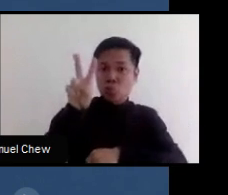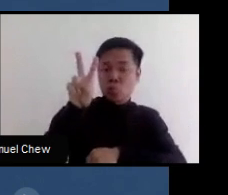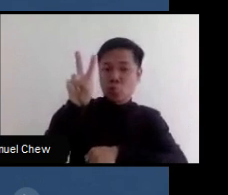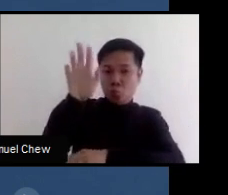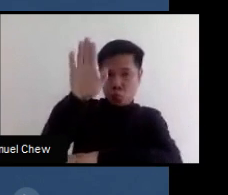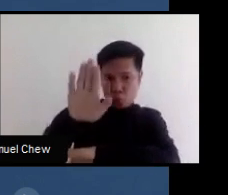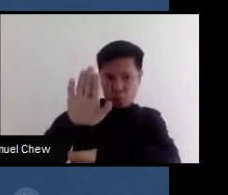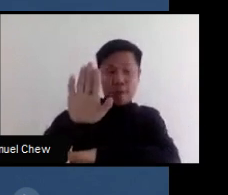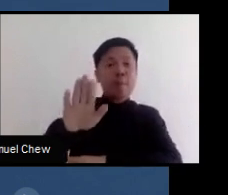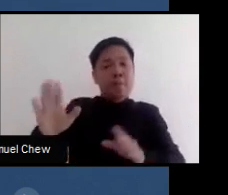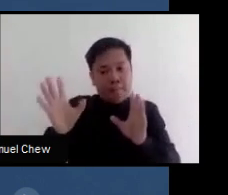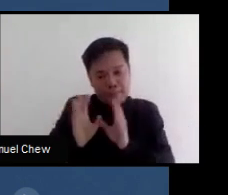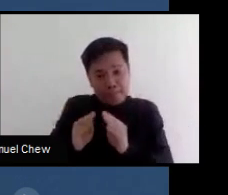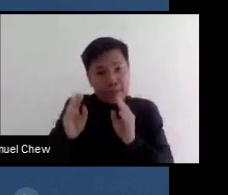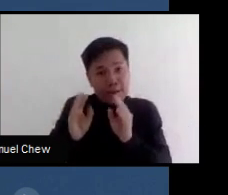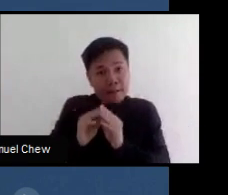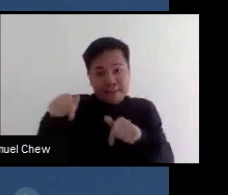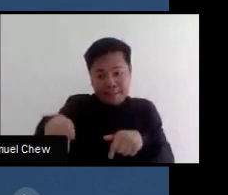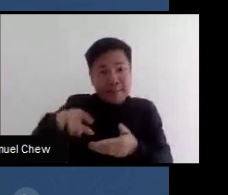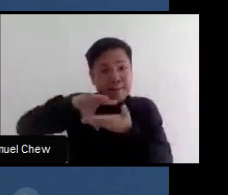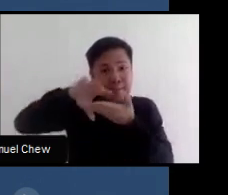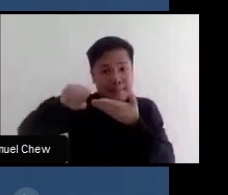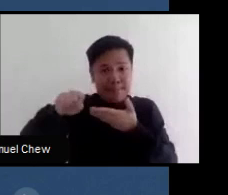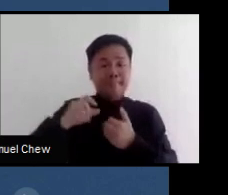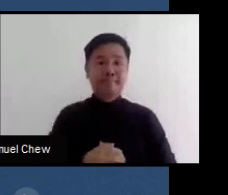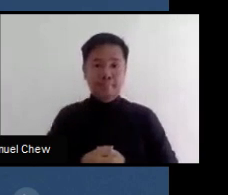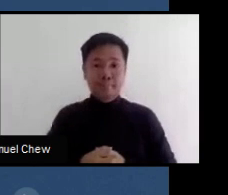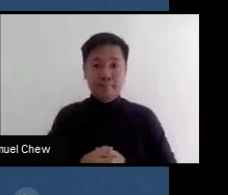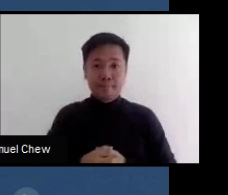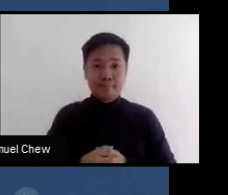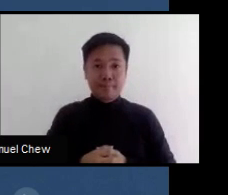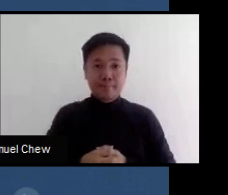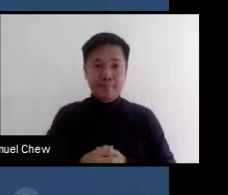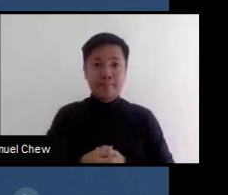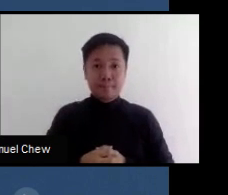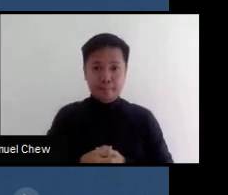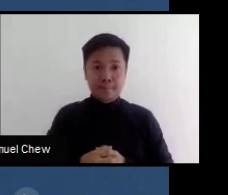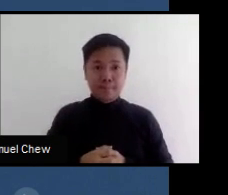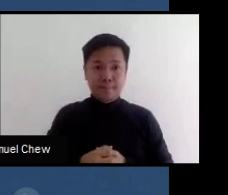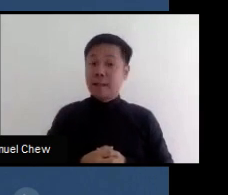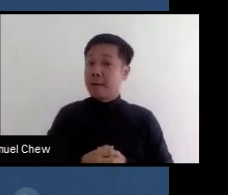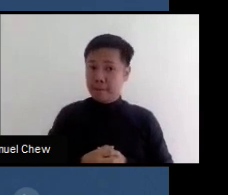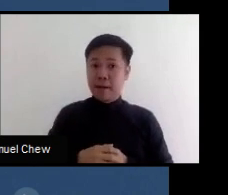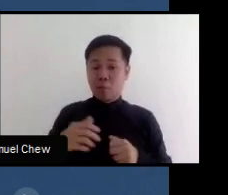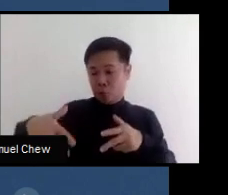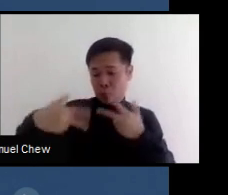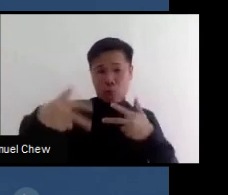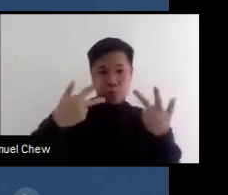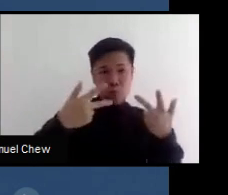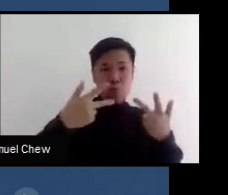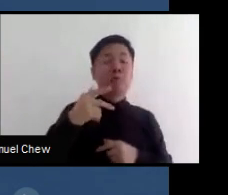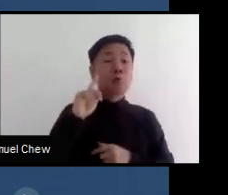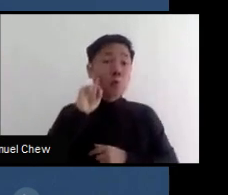time in ESCAP Hall, as well as we will also meet on Kudo and